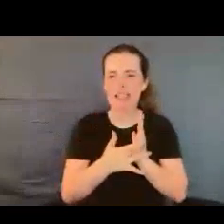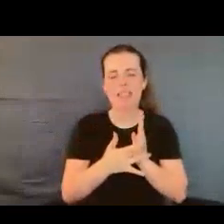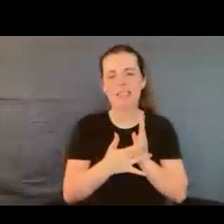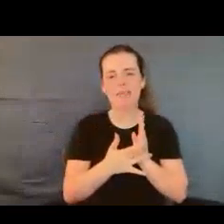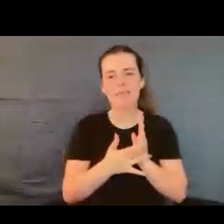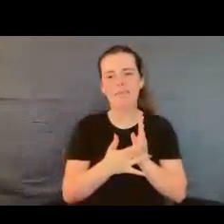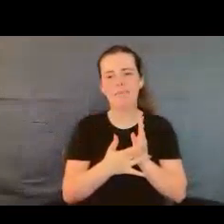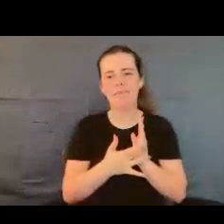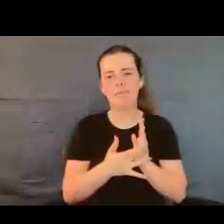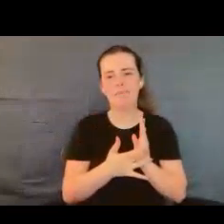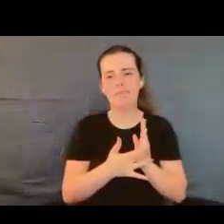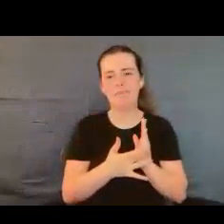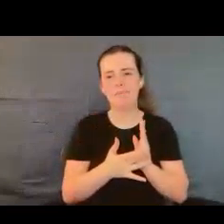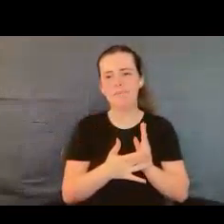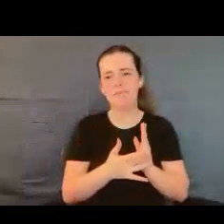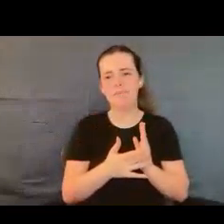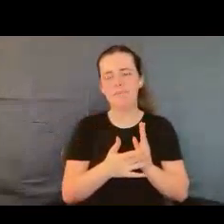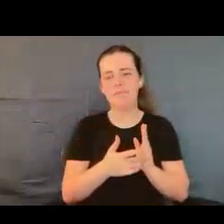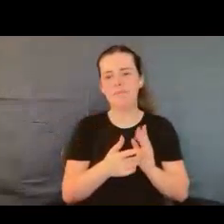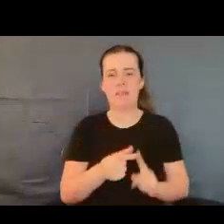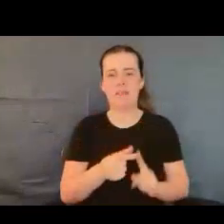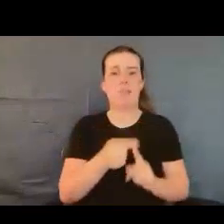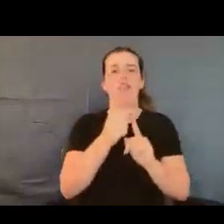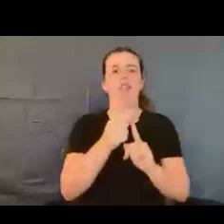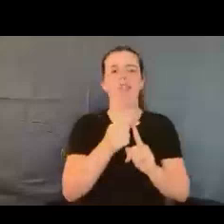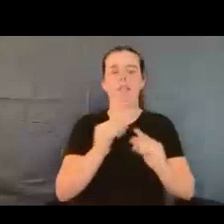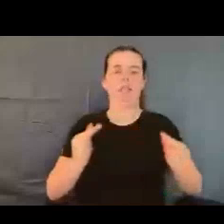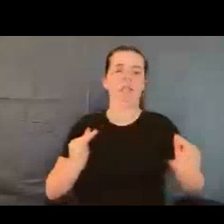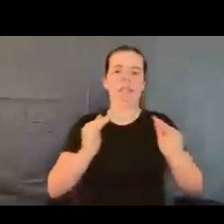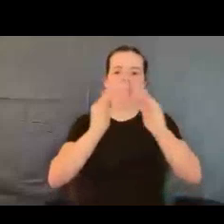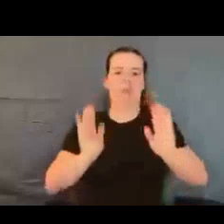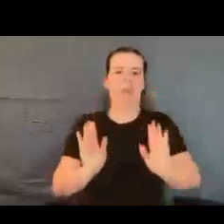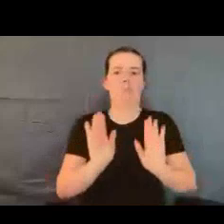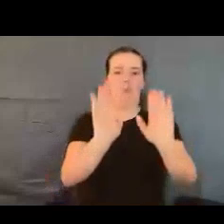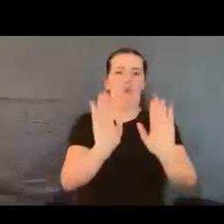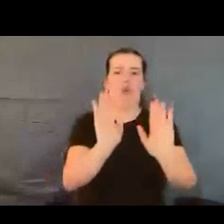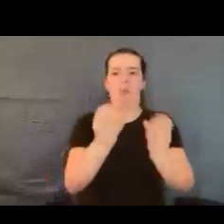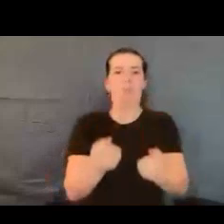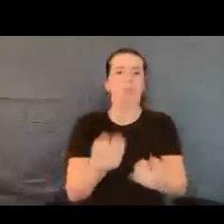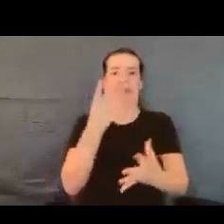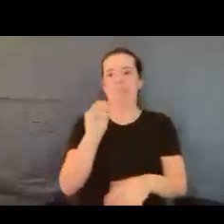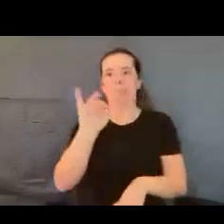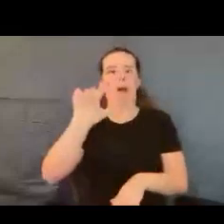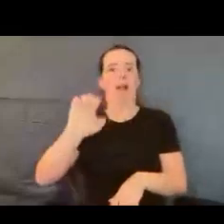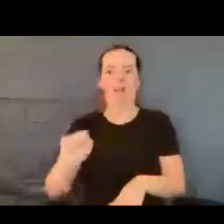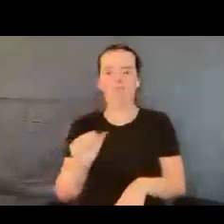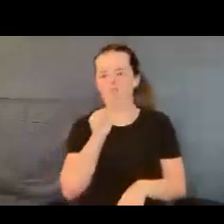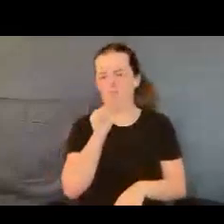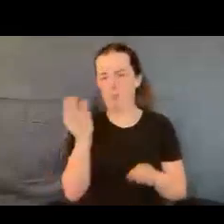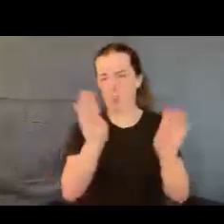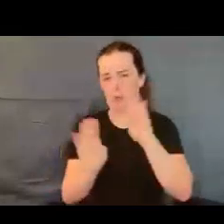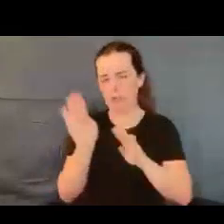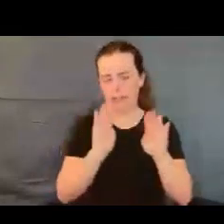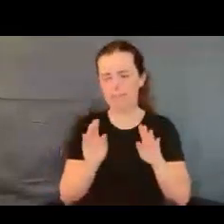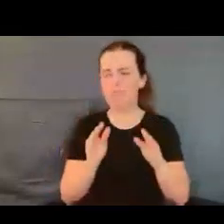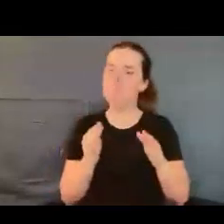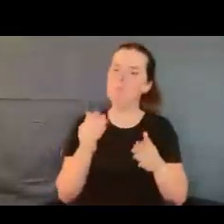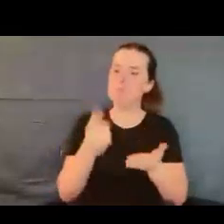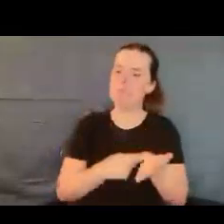like a push, summit push for, multiple miles. It's just that it's a lot of steep terrain on kind of